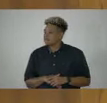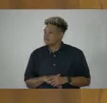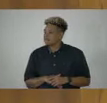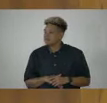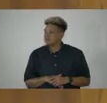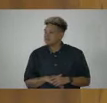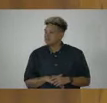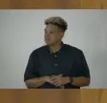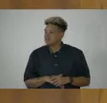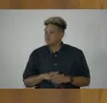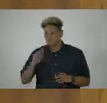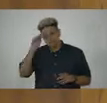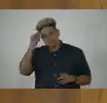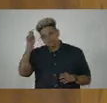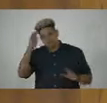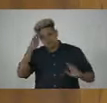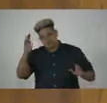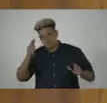Hats off to